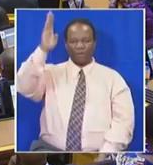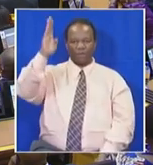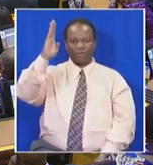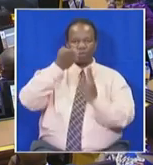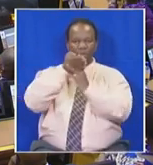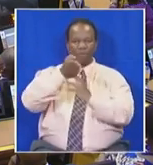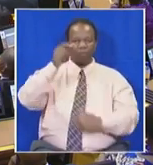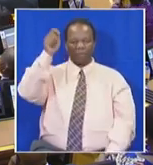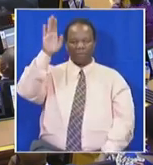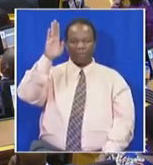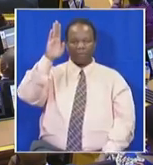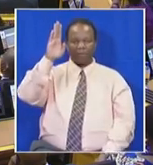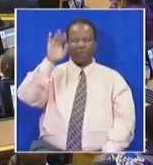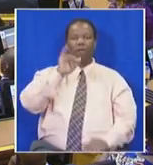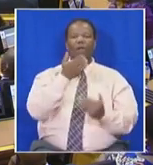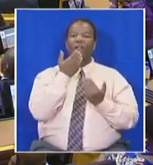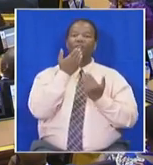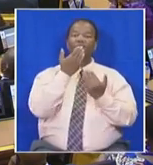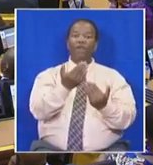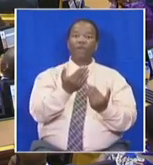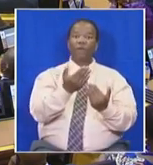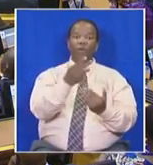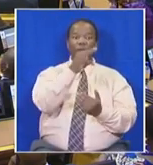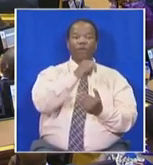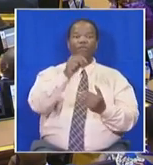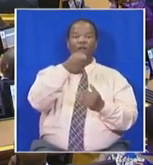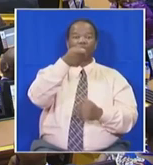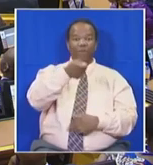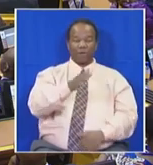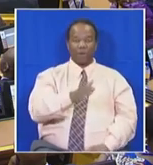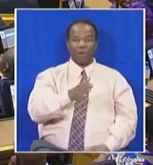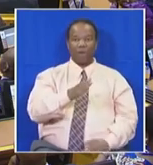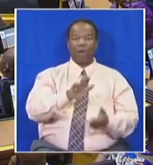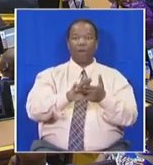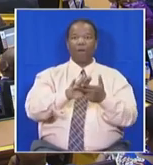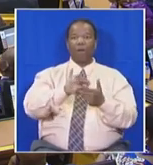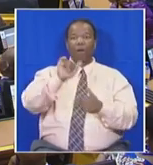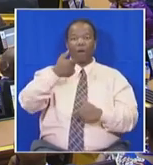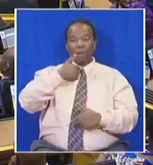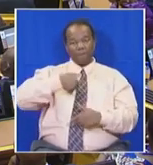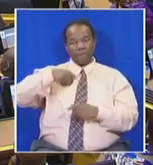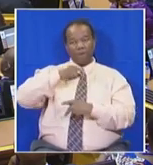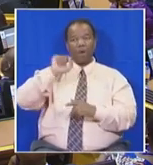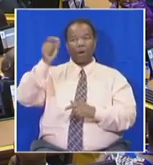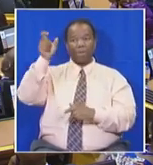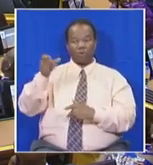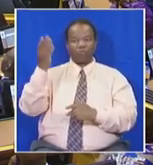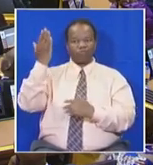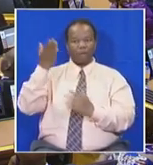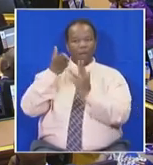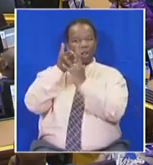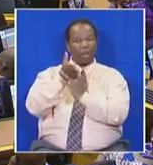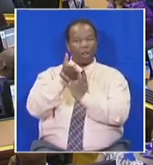The Madam Speaker Speaker of the National Madam Assembly, of the NCOP. the I Chairperson rise in terms of the National Council